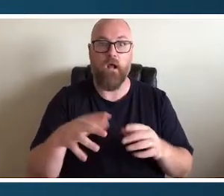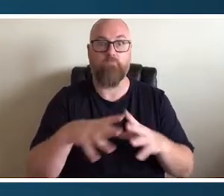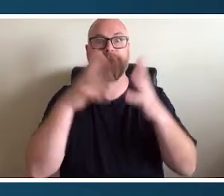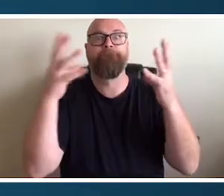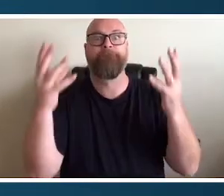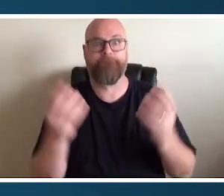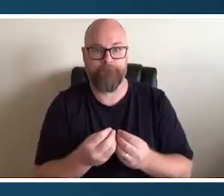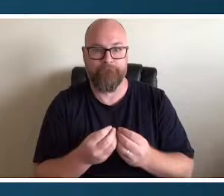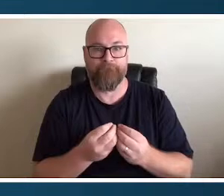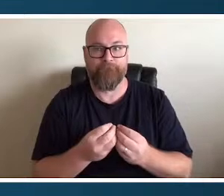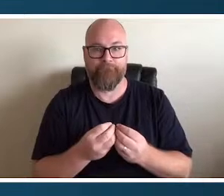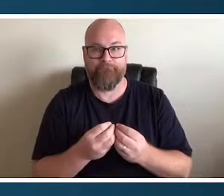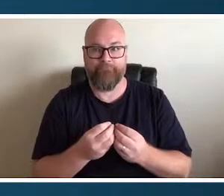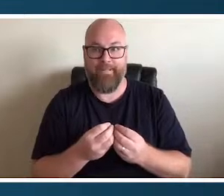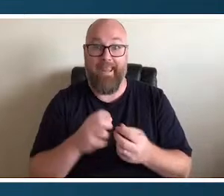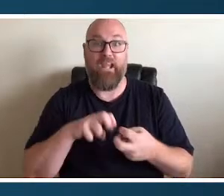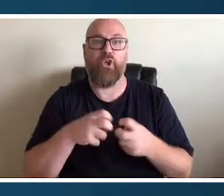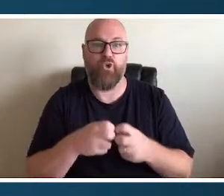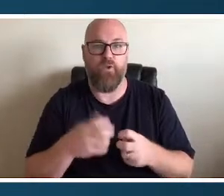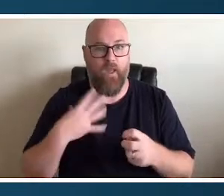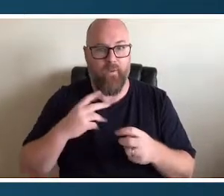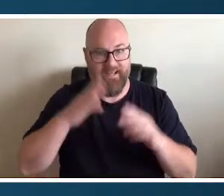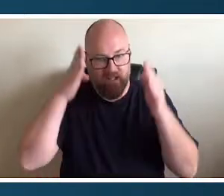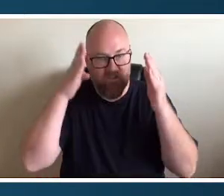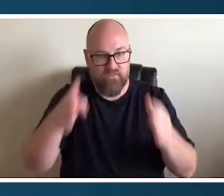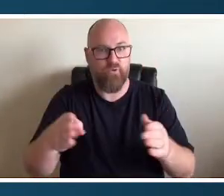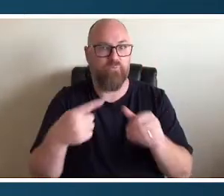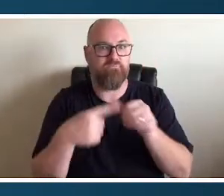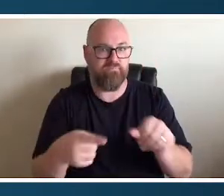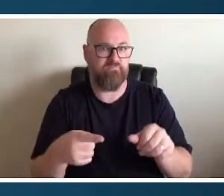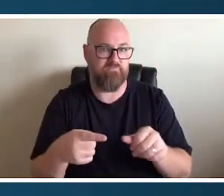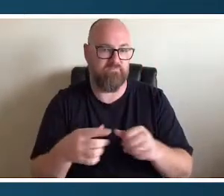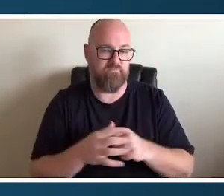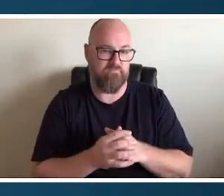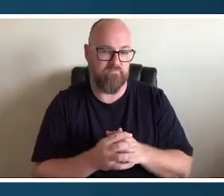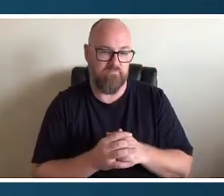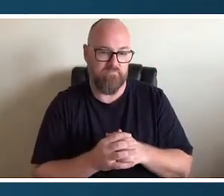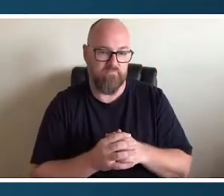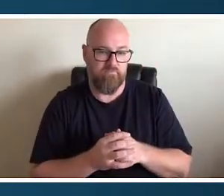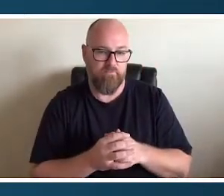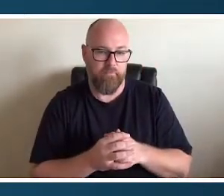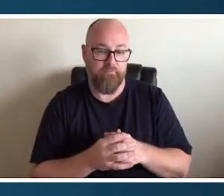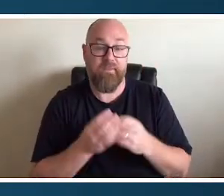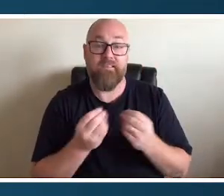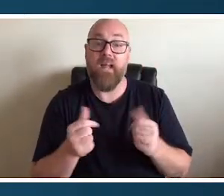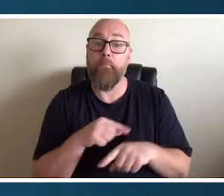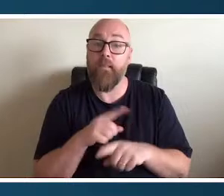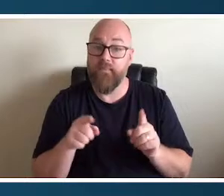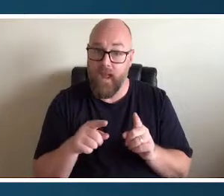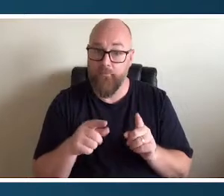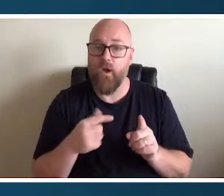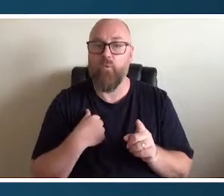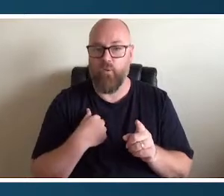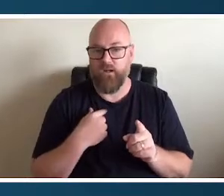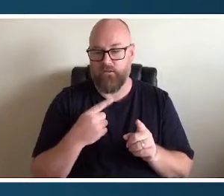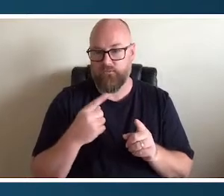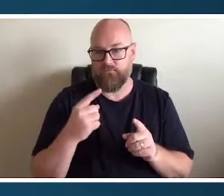attention. Among these, some of these topics were discussed at the Grand Bargain annual meeting this